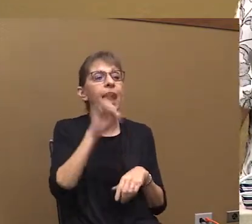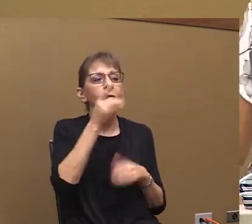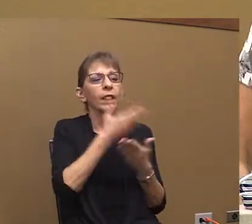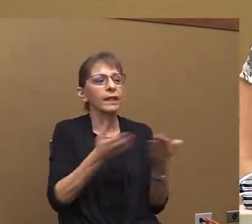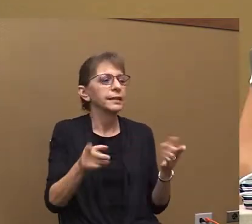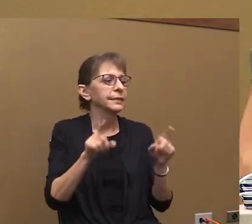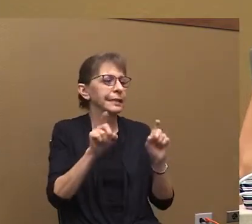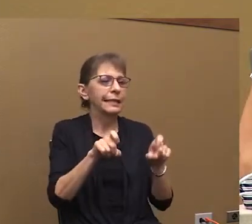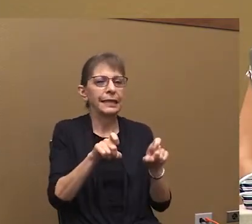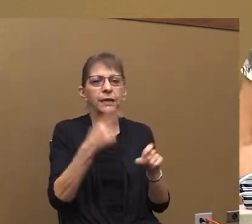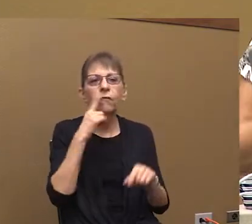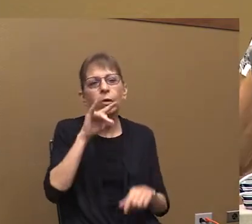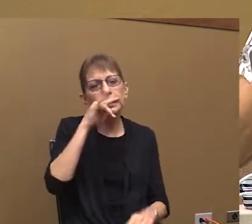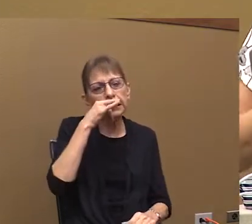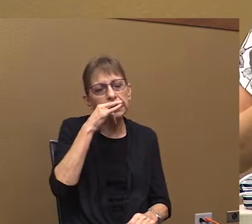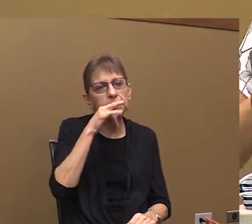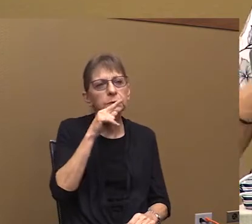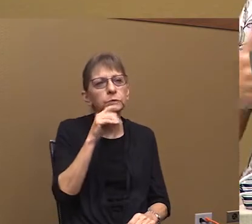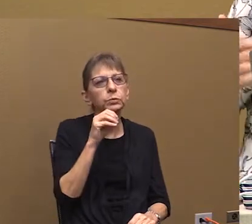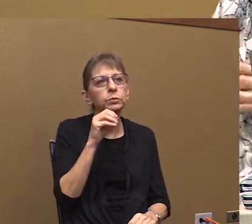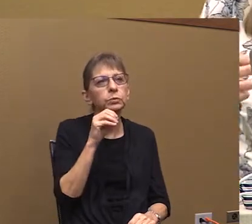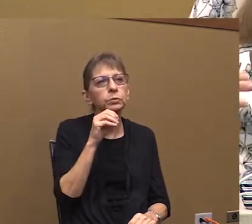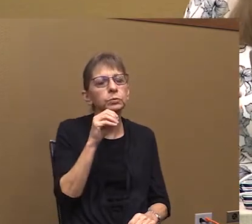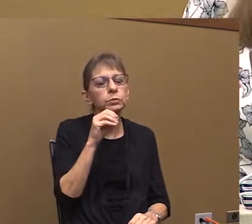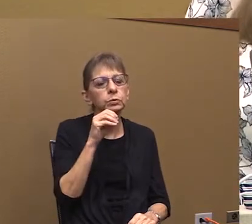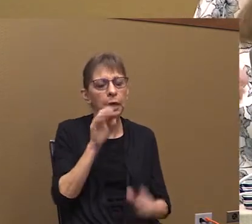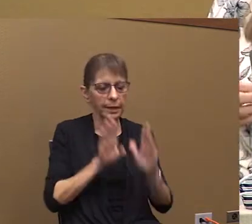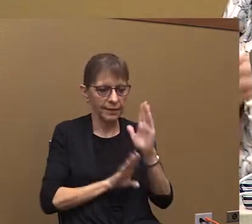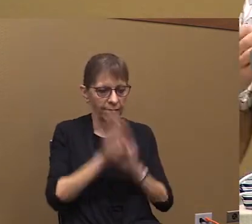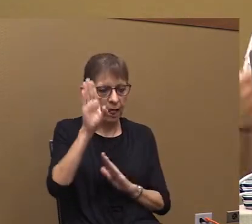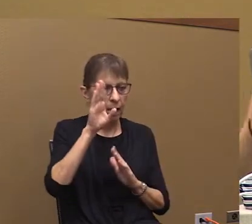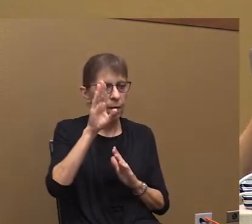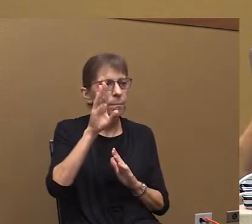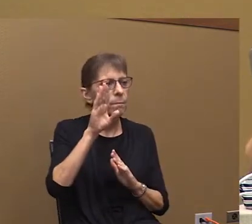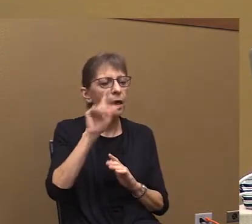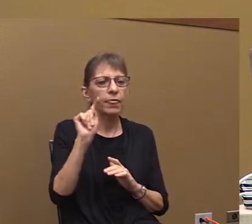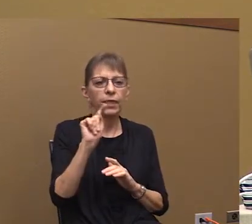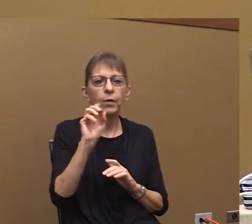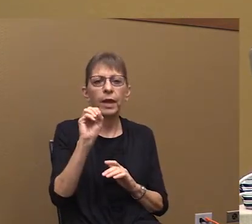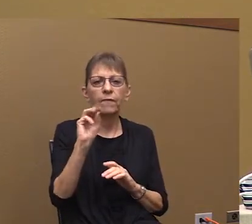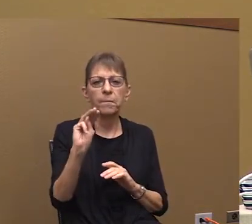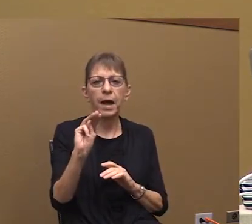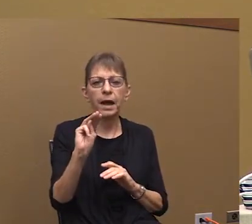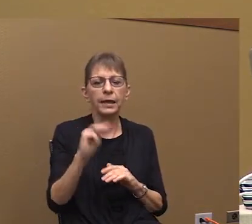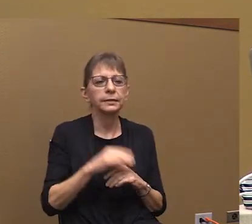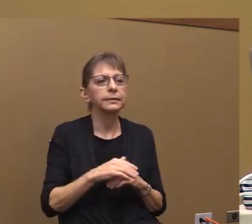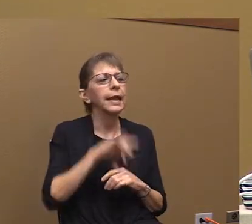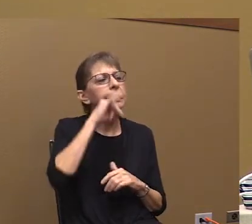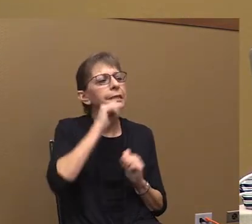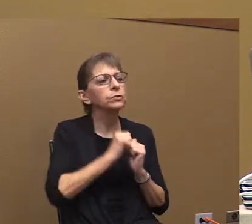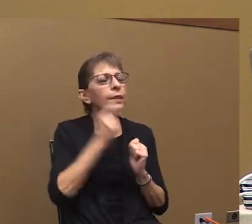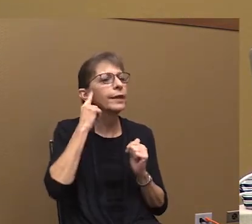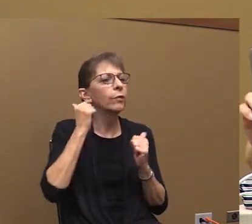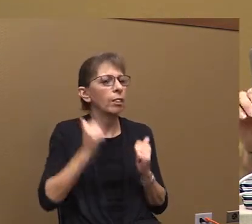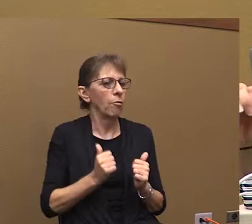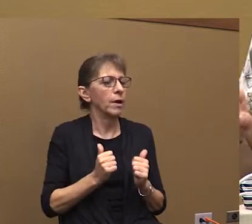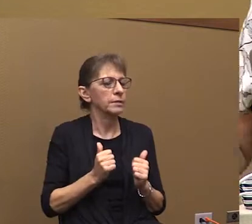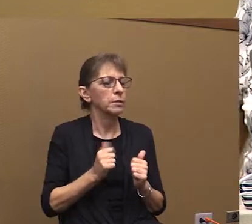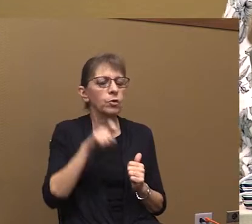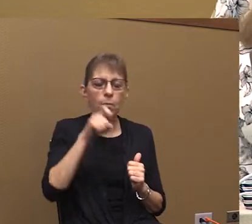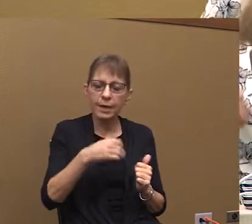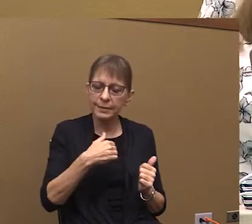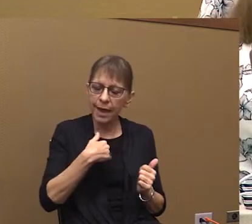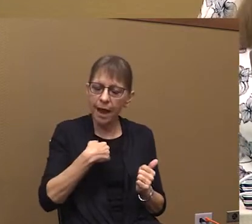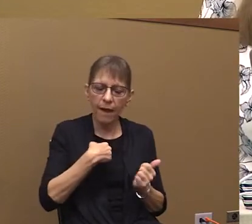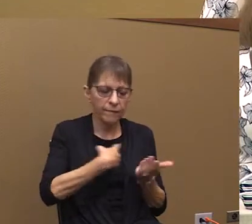those earlier studies, what they came out with were some things that were really needed for kids